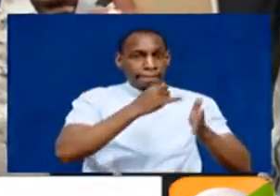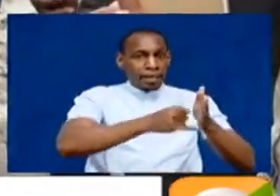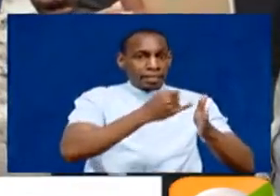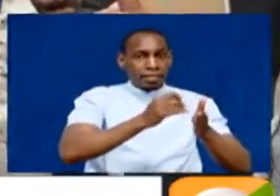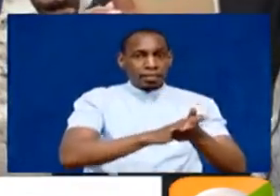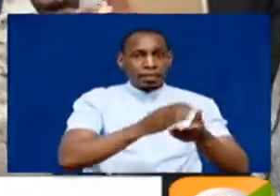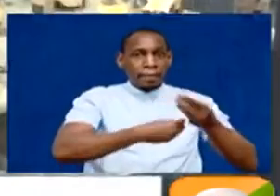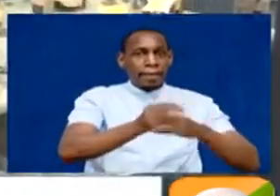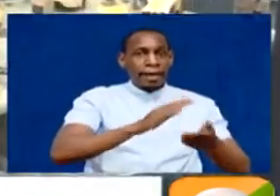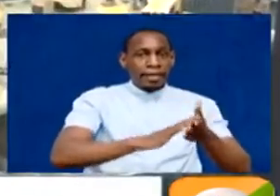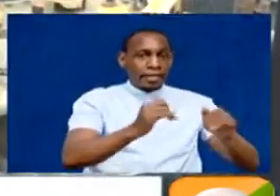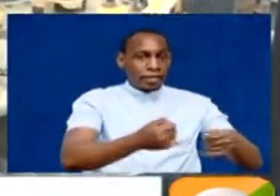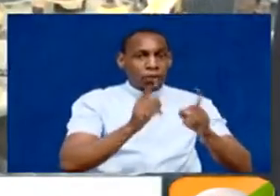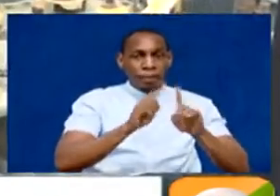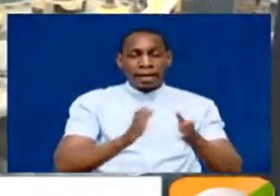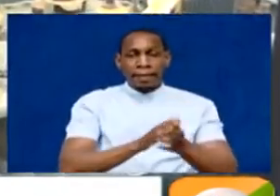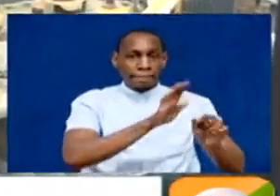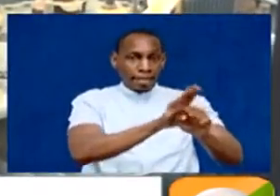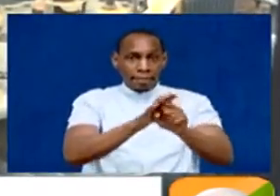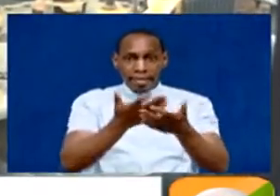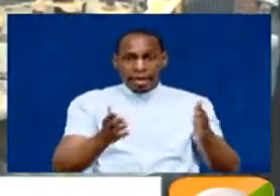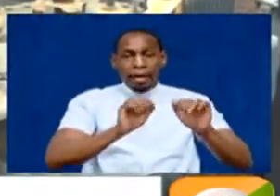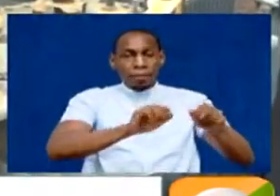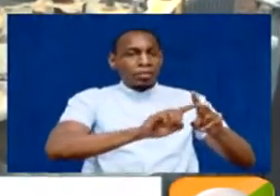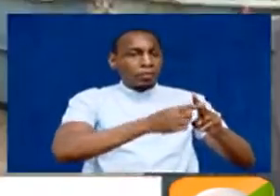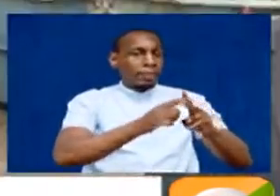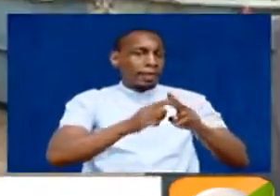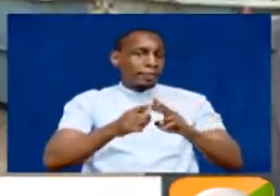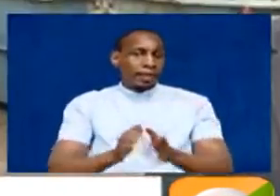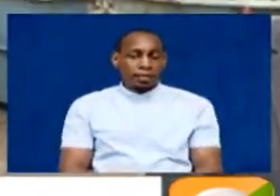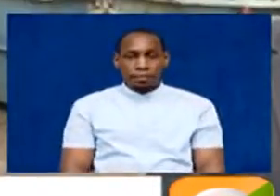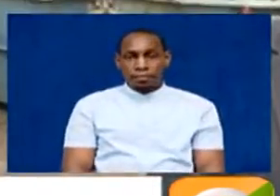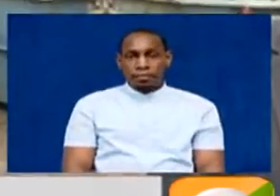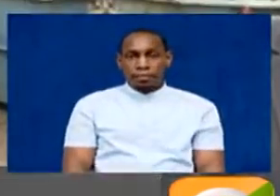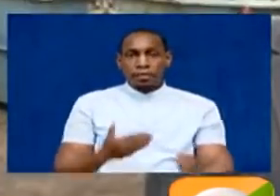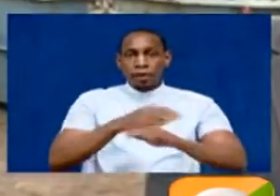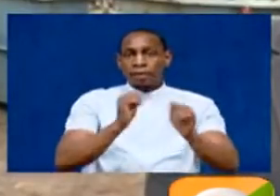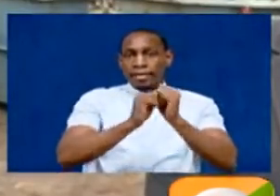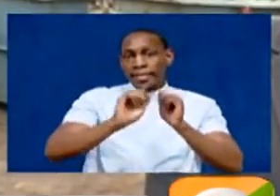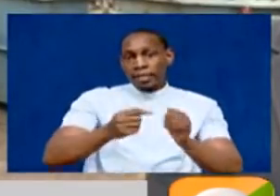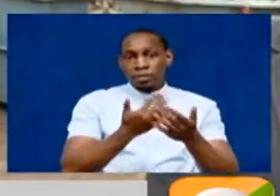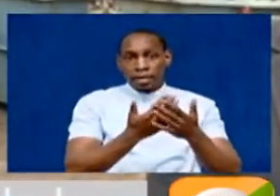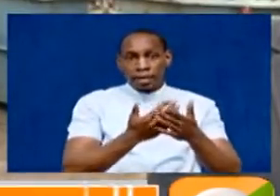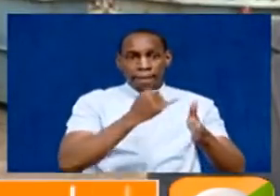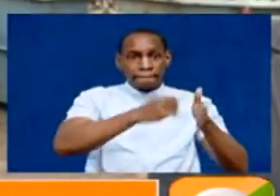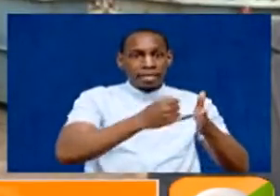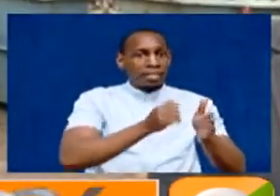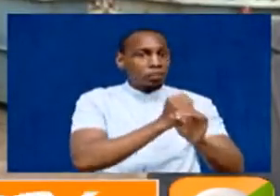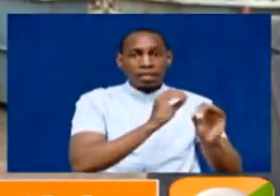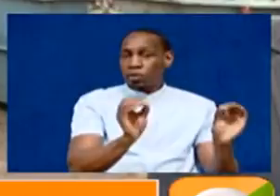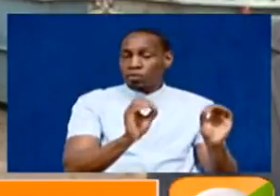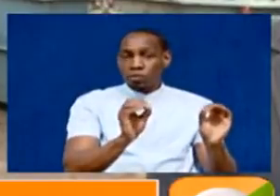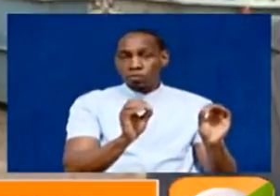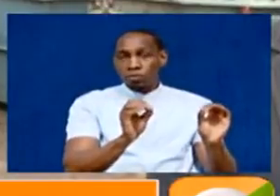transformers should be procured, yet a good number can be repaired. Over 10,000 transformers that are not